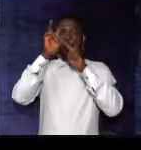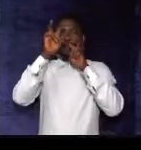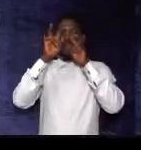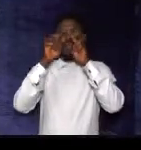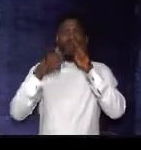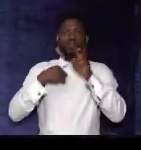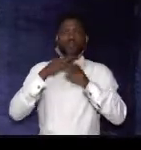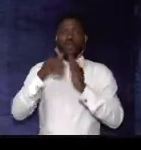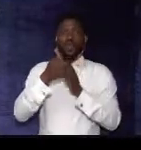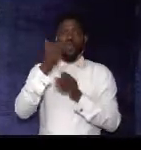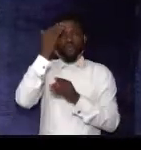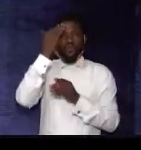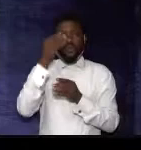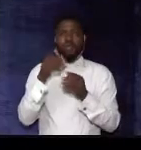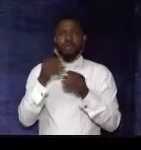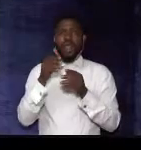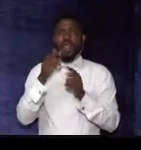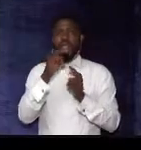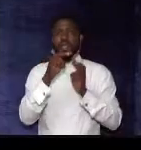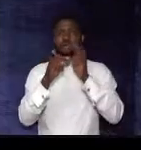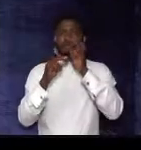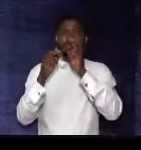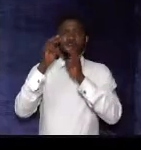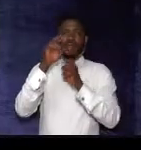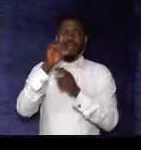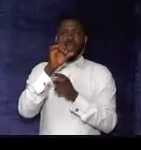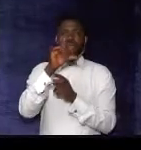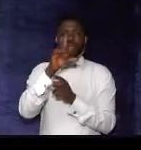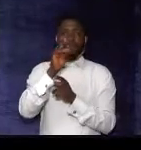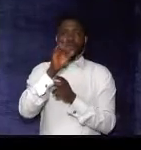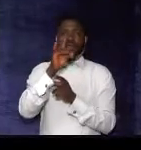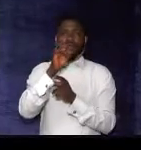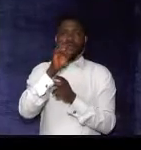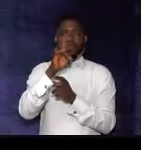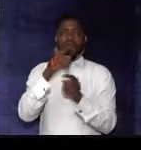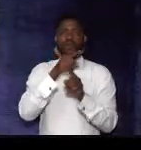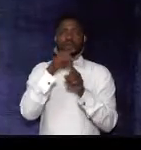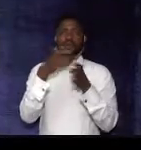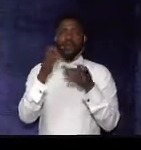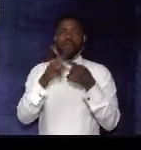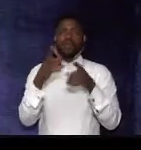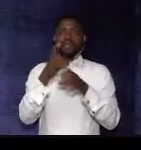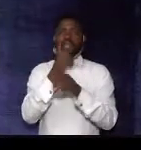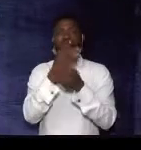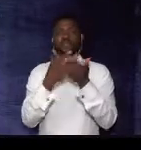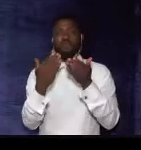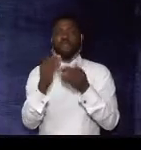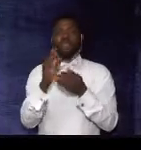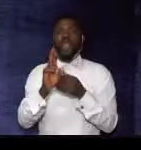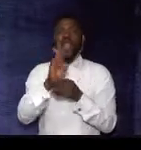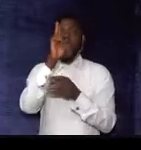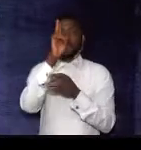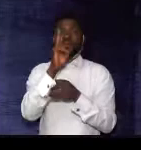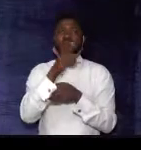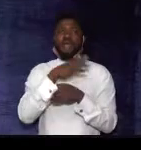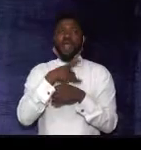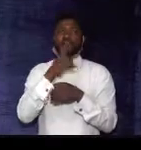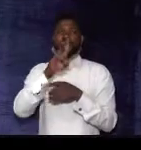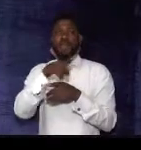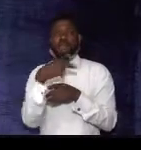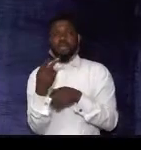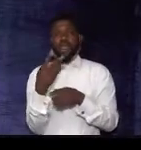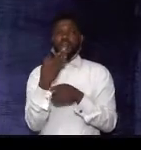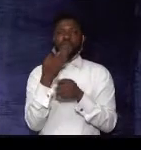ladder. We all know ladder. Some of us had used this sometimes, maybe when you want to take something from up and